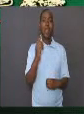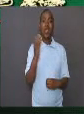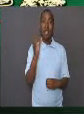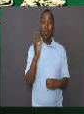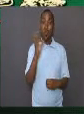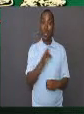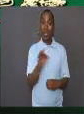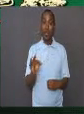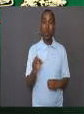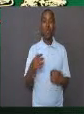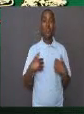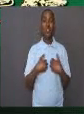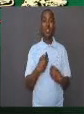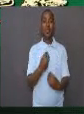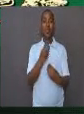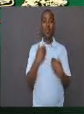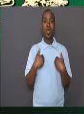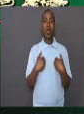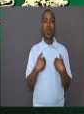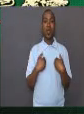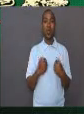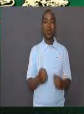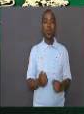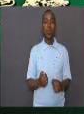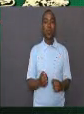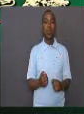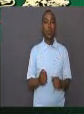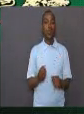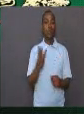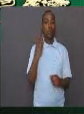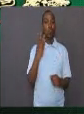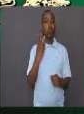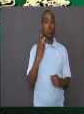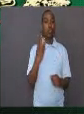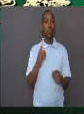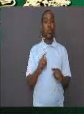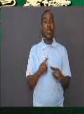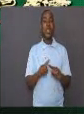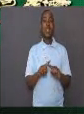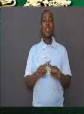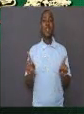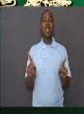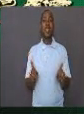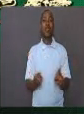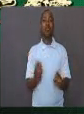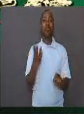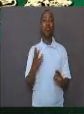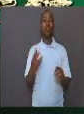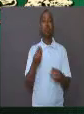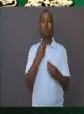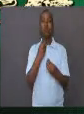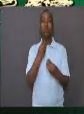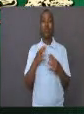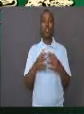animal, many exist within a large number of food chains. It